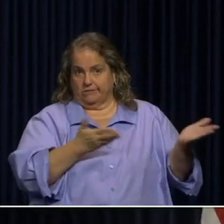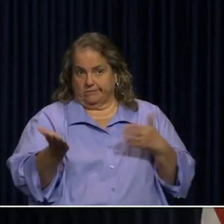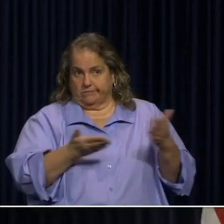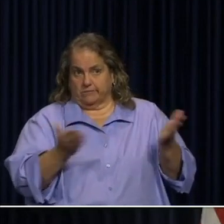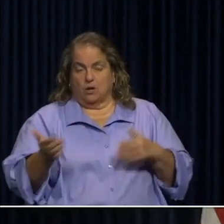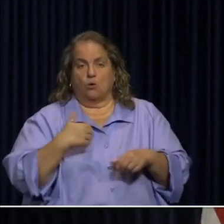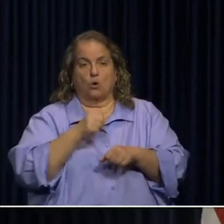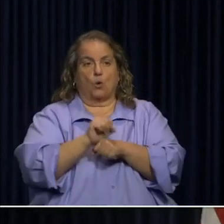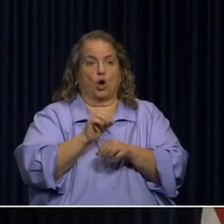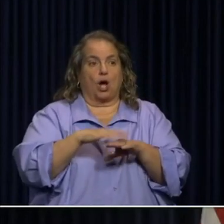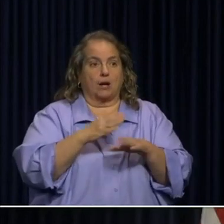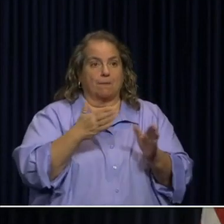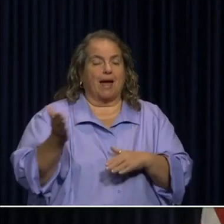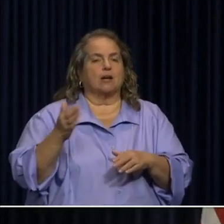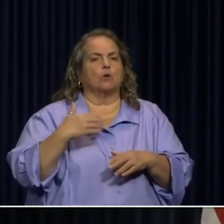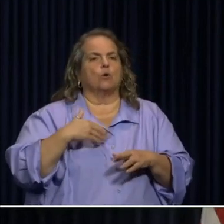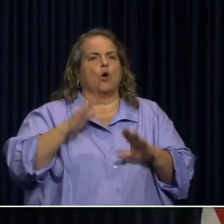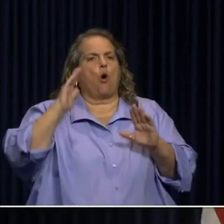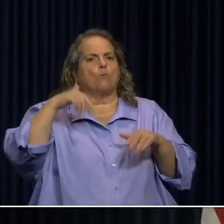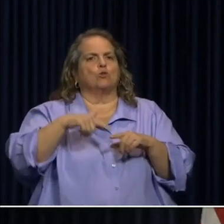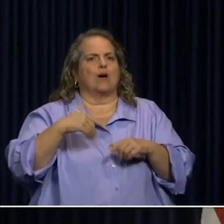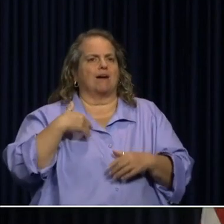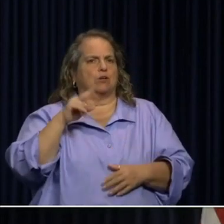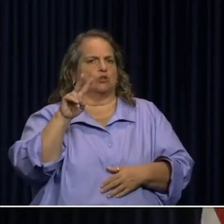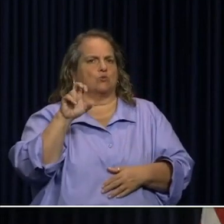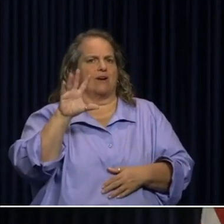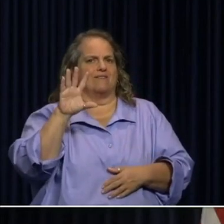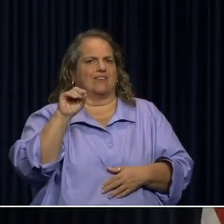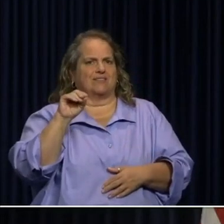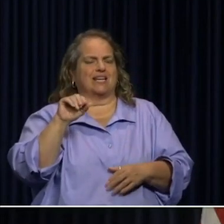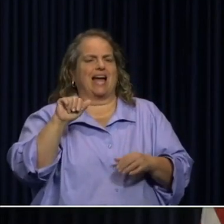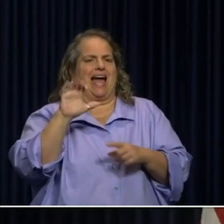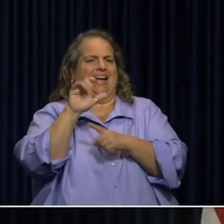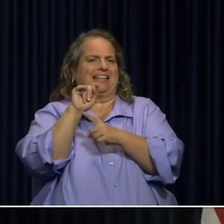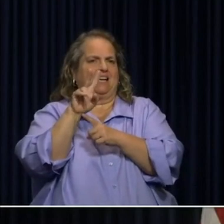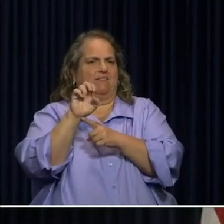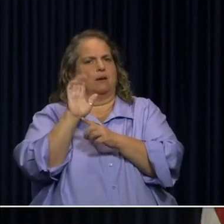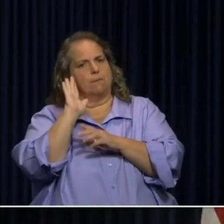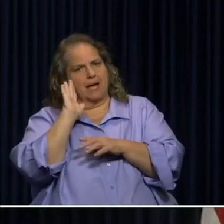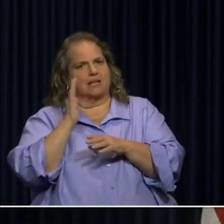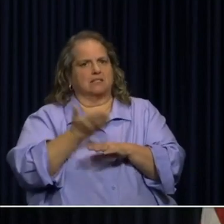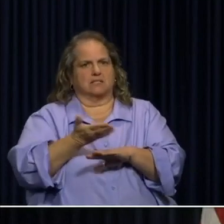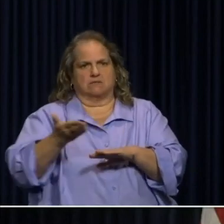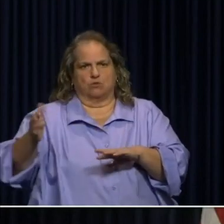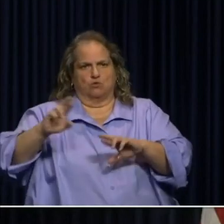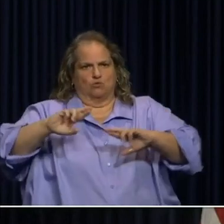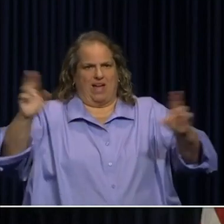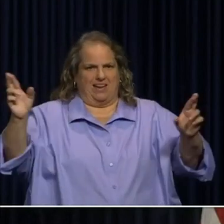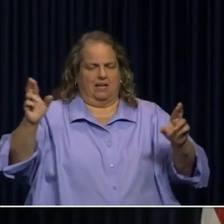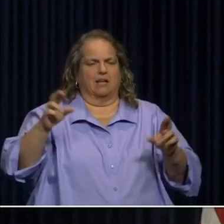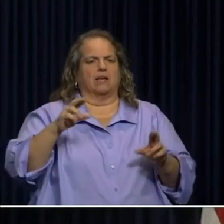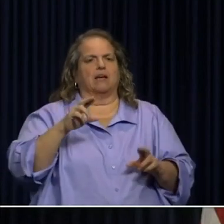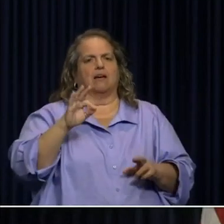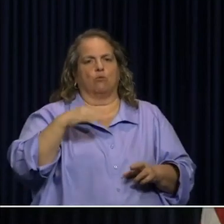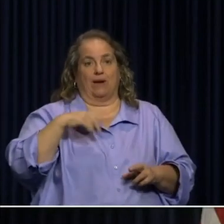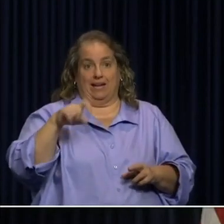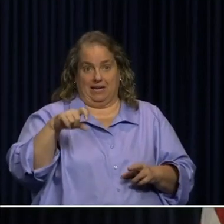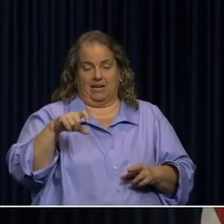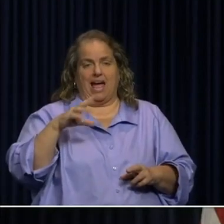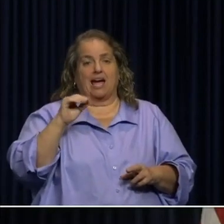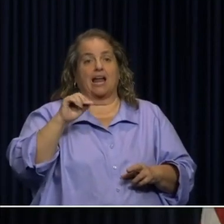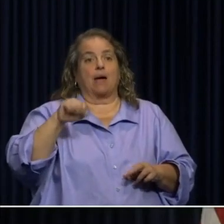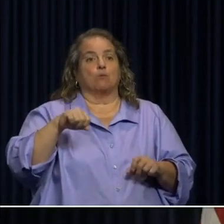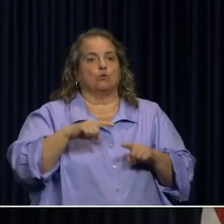have 250 active beds if needed in about 2 weeks and to be able to scale up from there. And